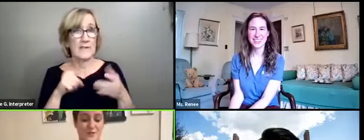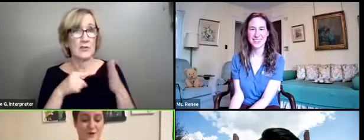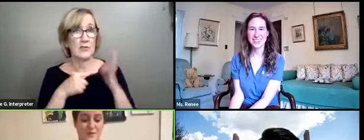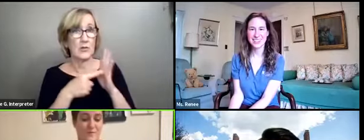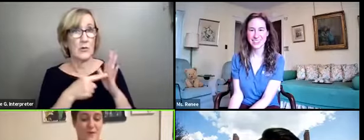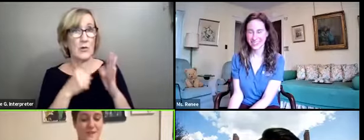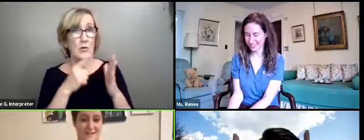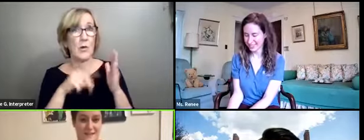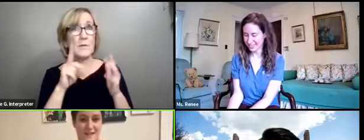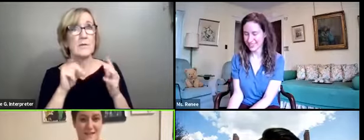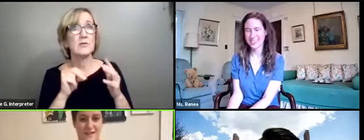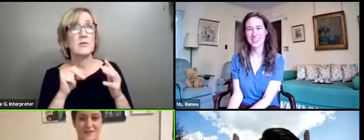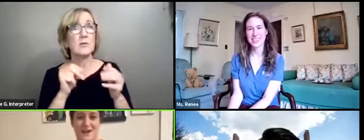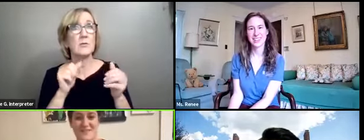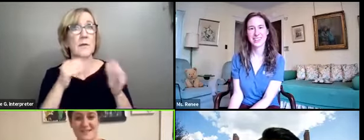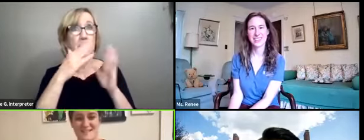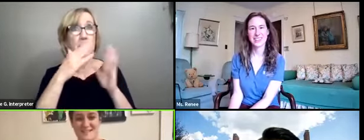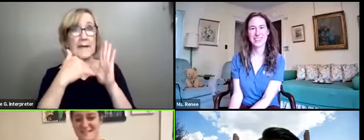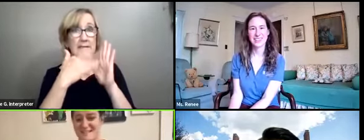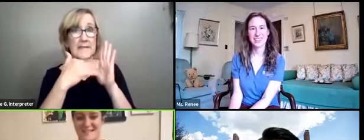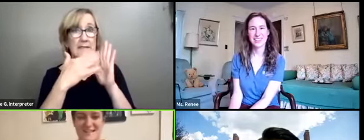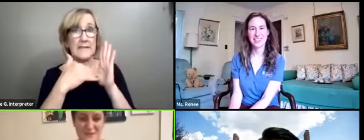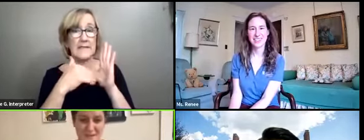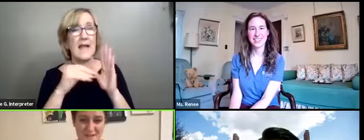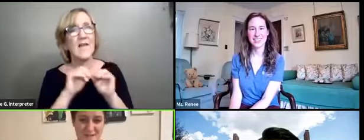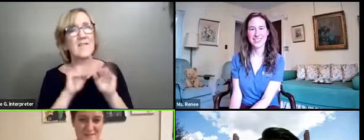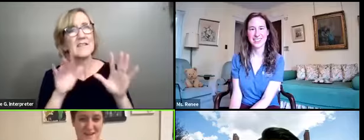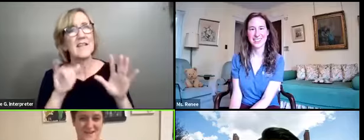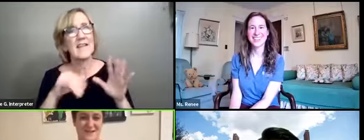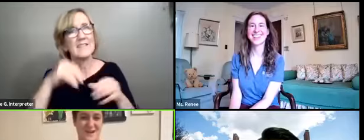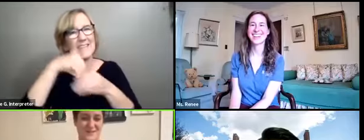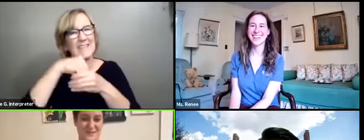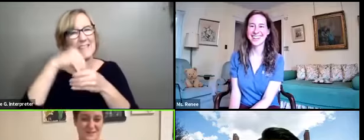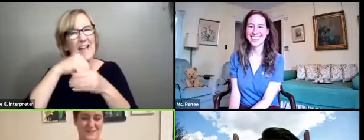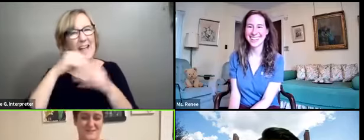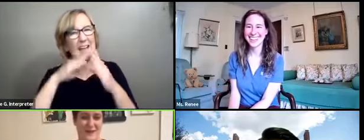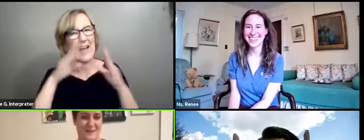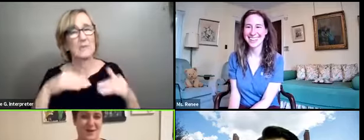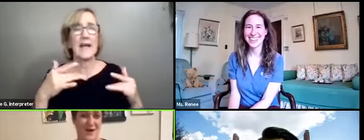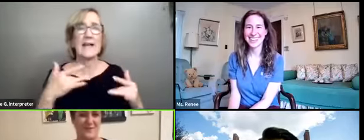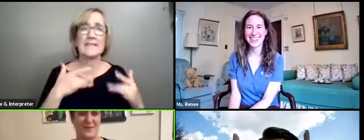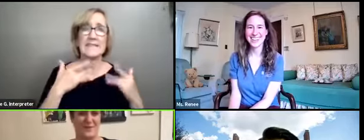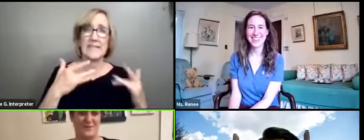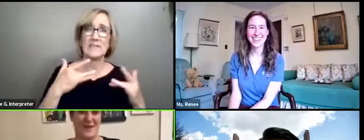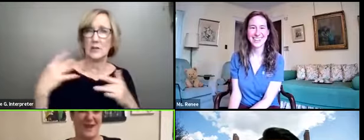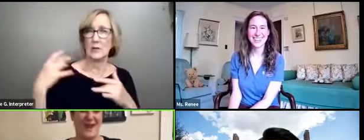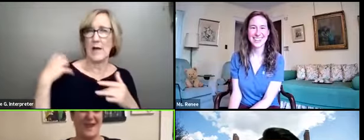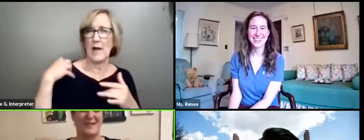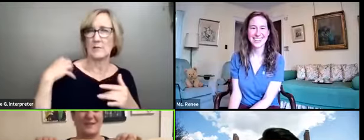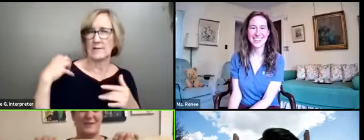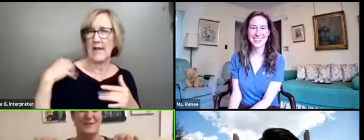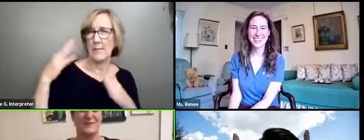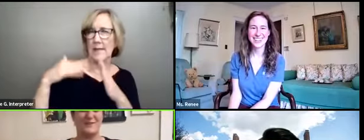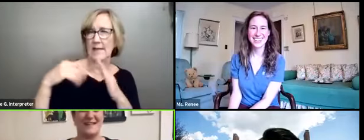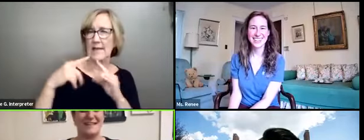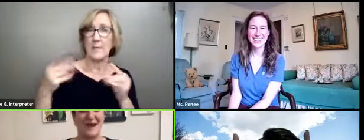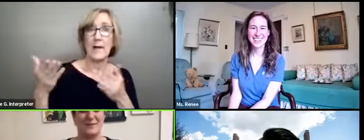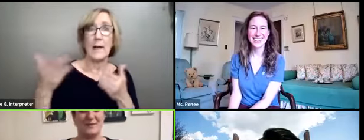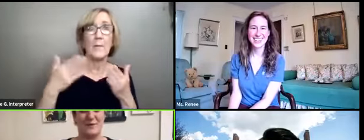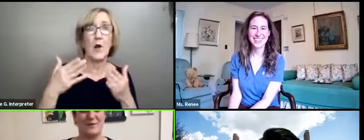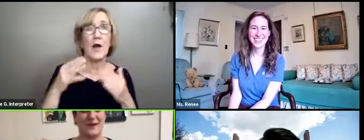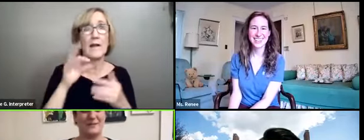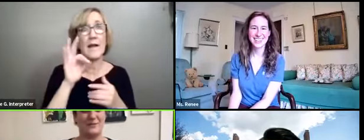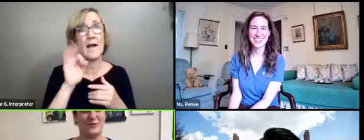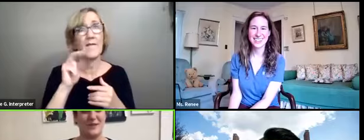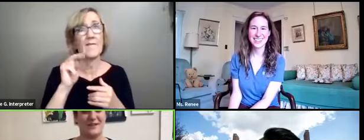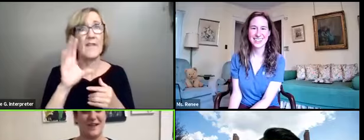do with painting. So obviously this is indoors. Normally I do outdoor stuff, but I brought with me a little fence that was